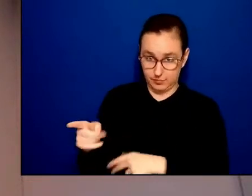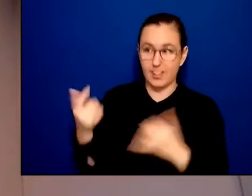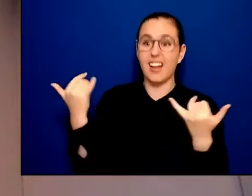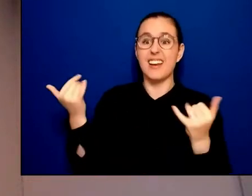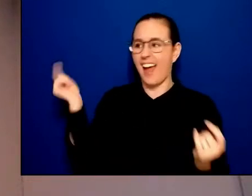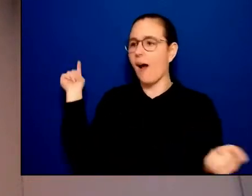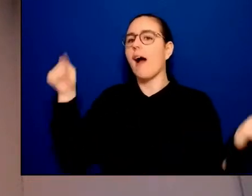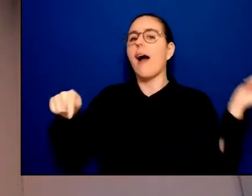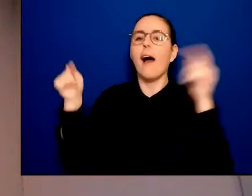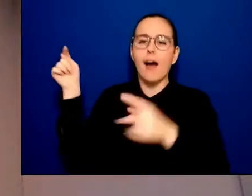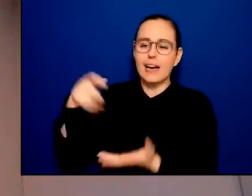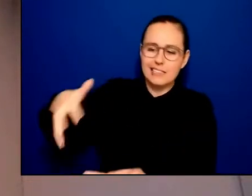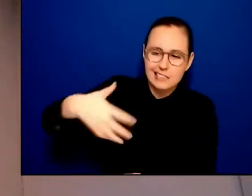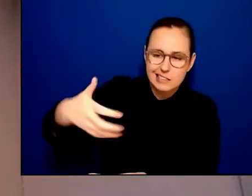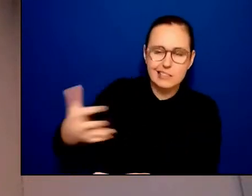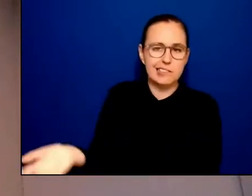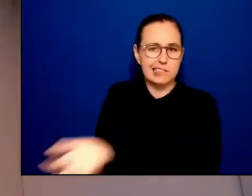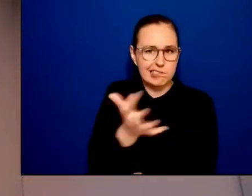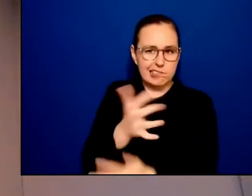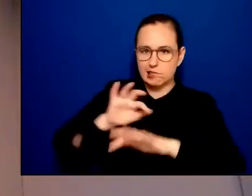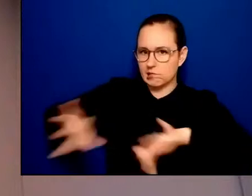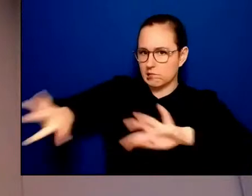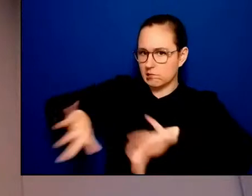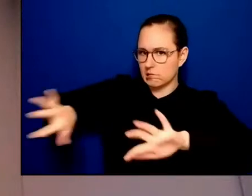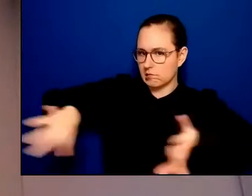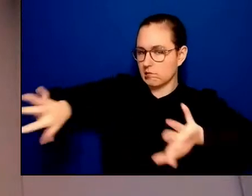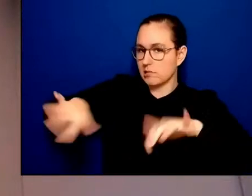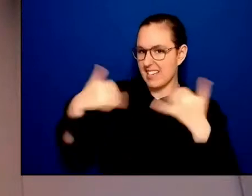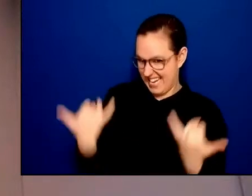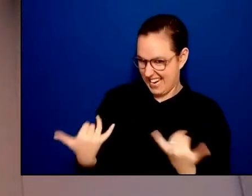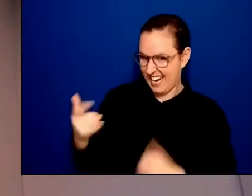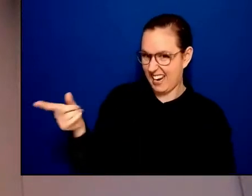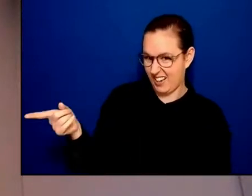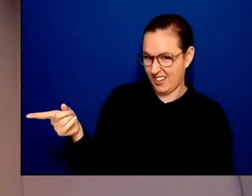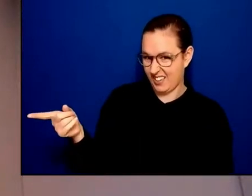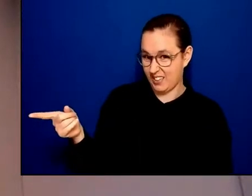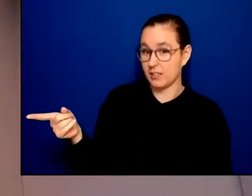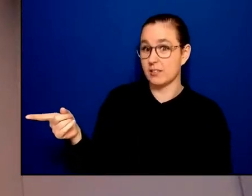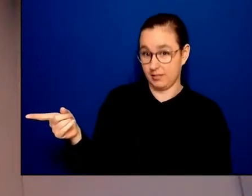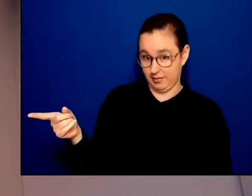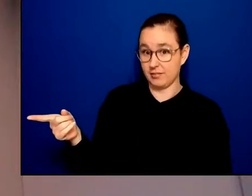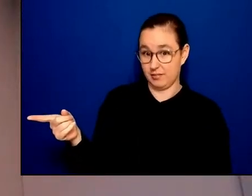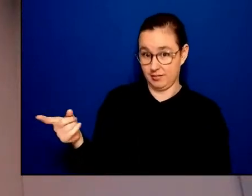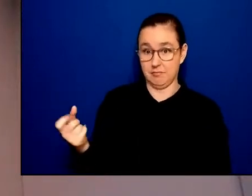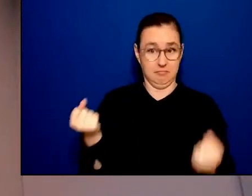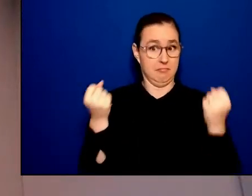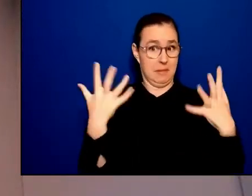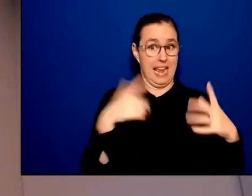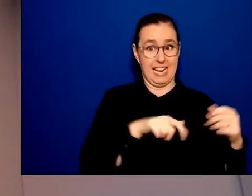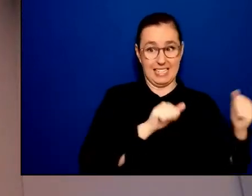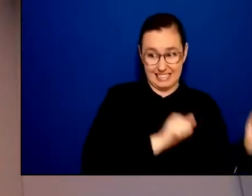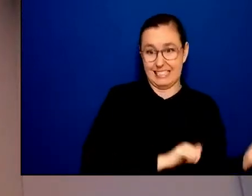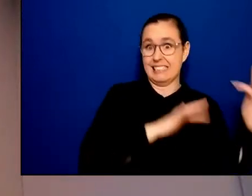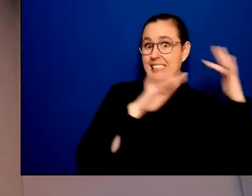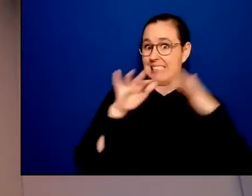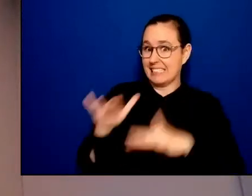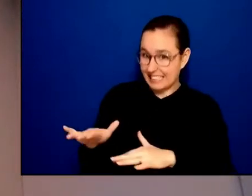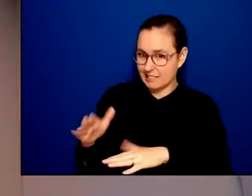debris along the corridor. So as Minister Fleming said, more updates to come on the timing on the Highway 1 corridor in the Hope